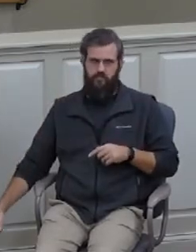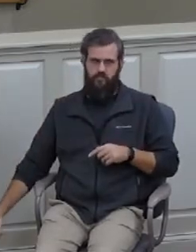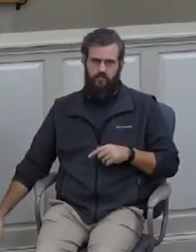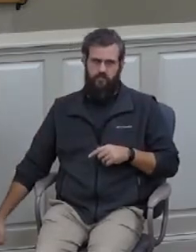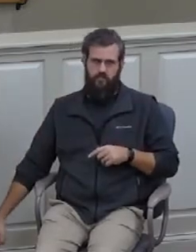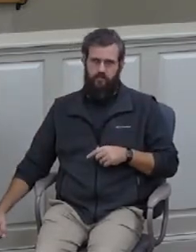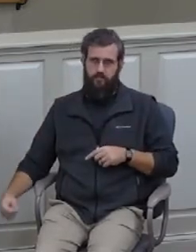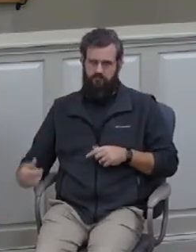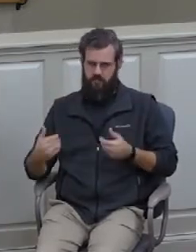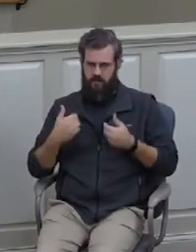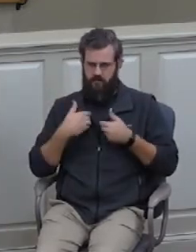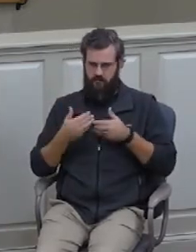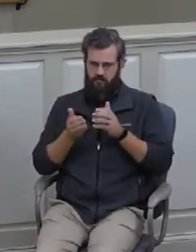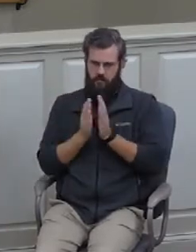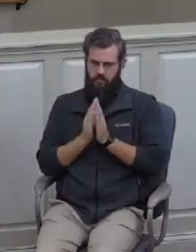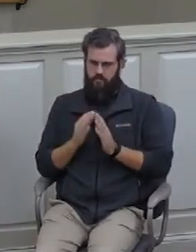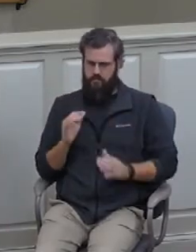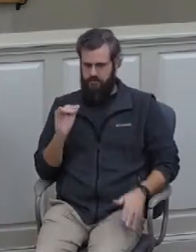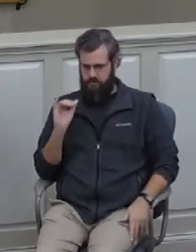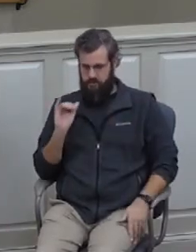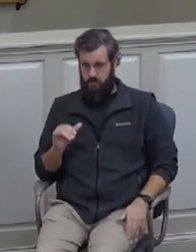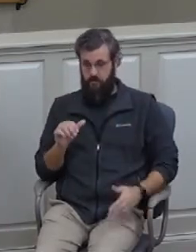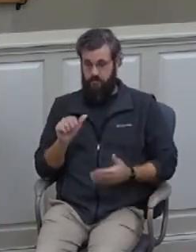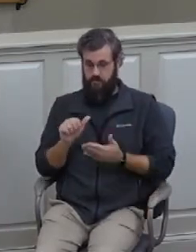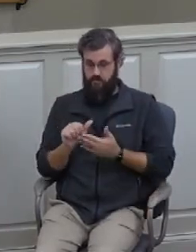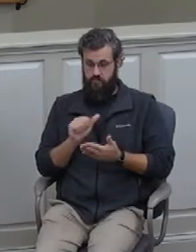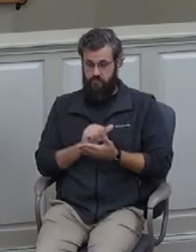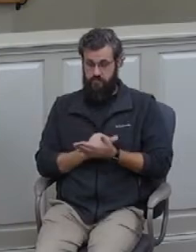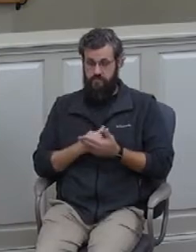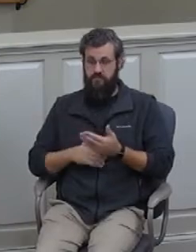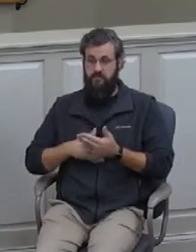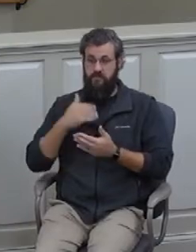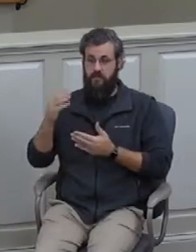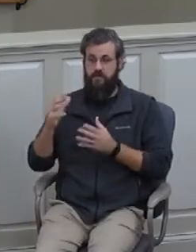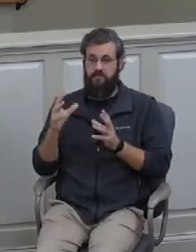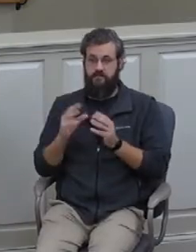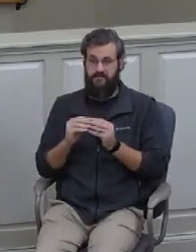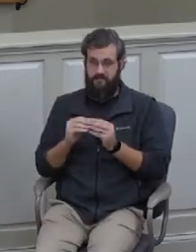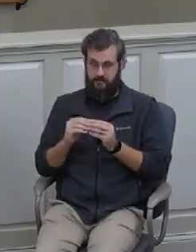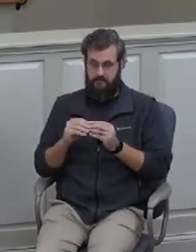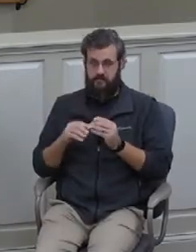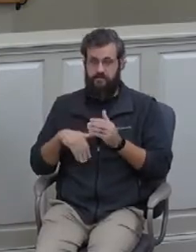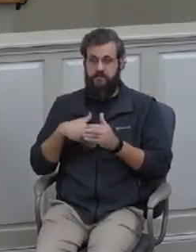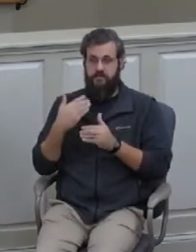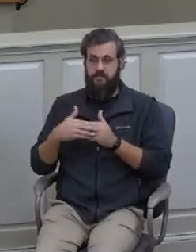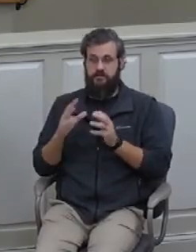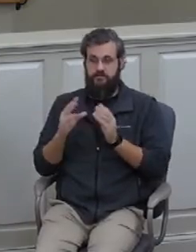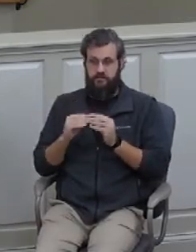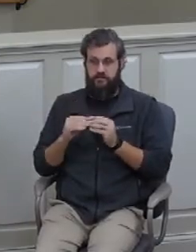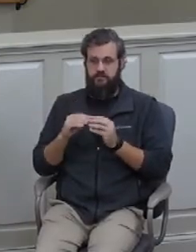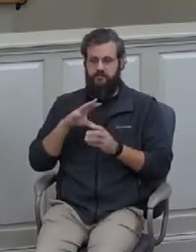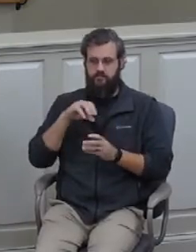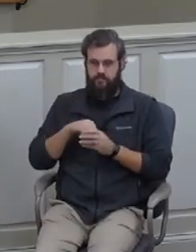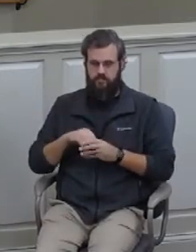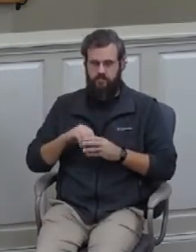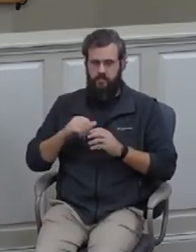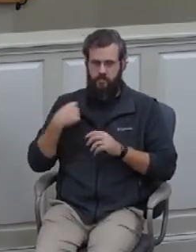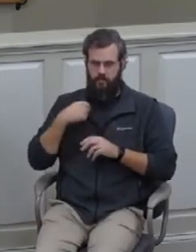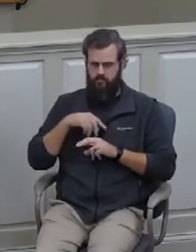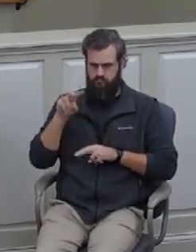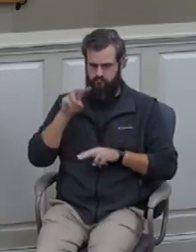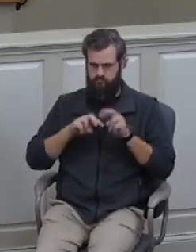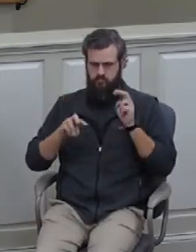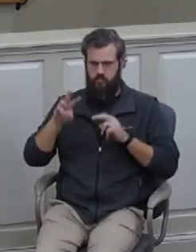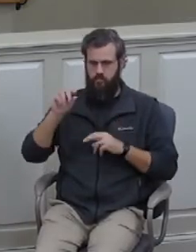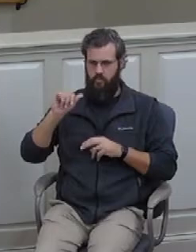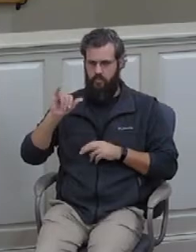a request that the agenda for next meeting includes us looking at the wayfinding